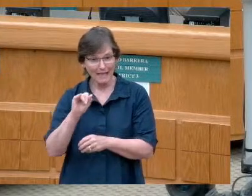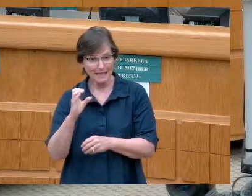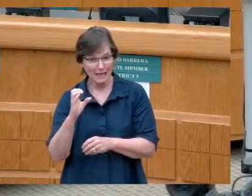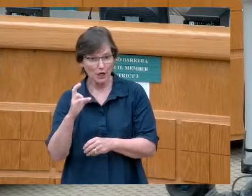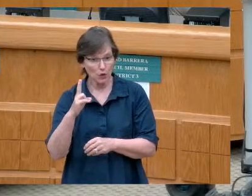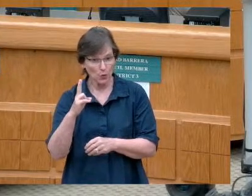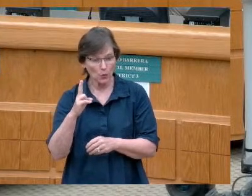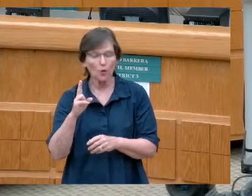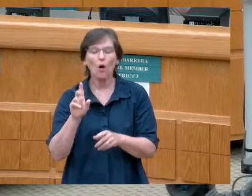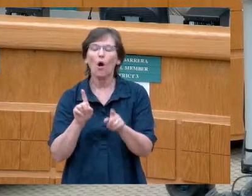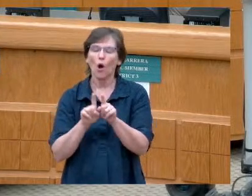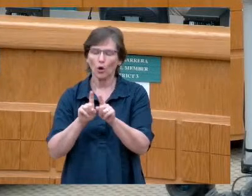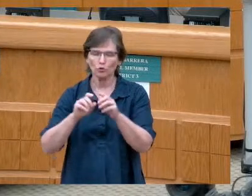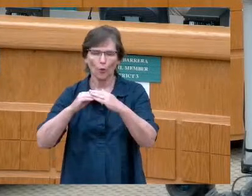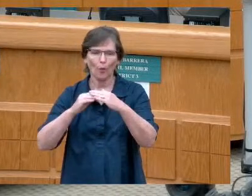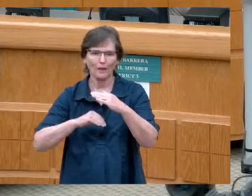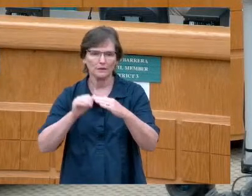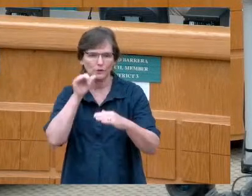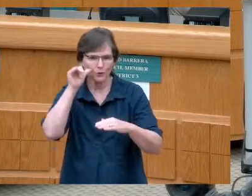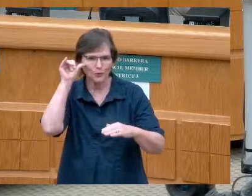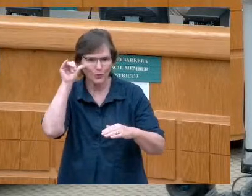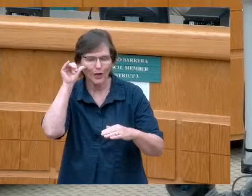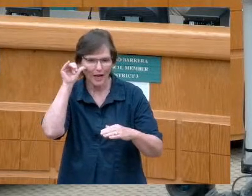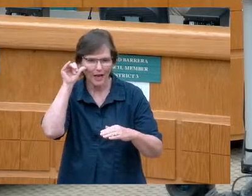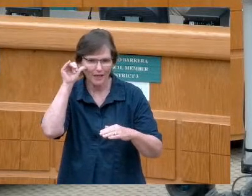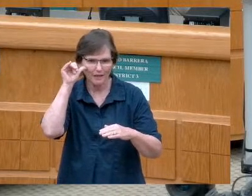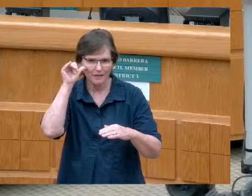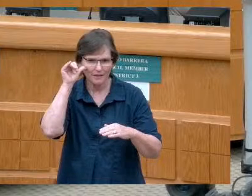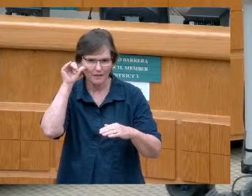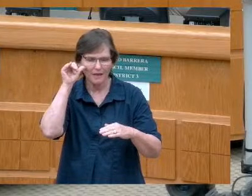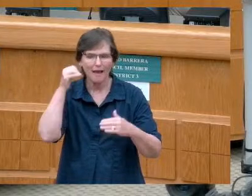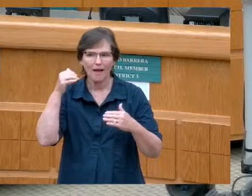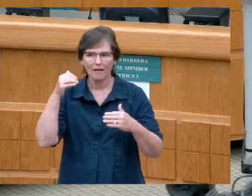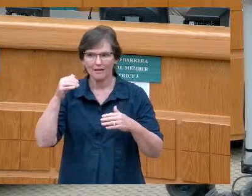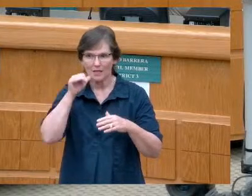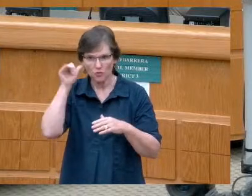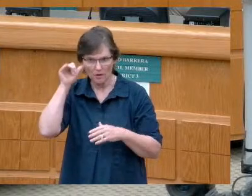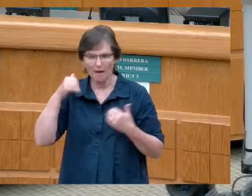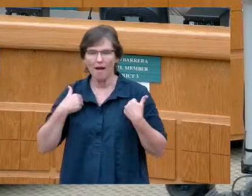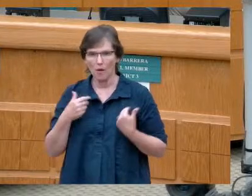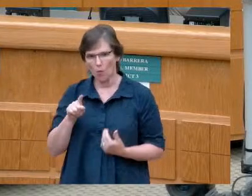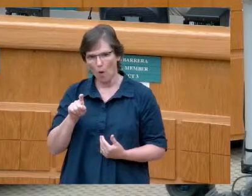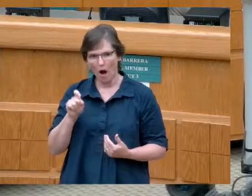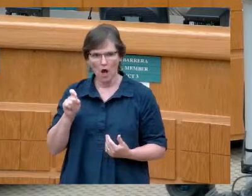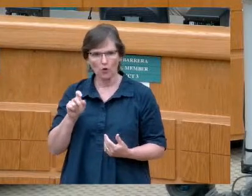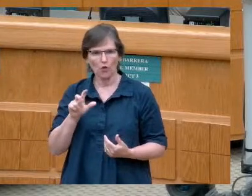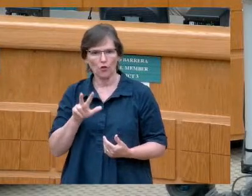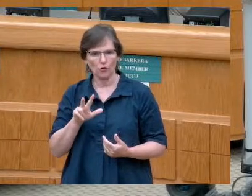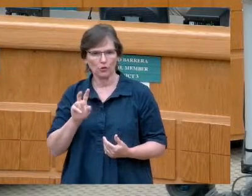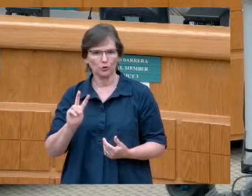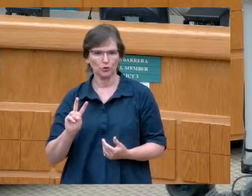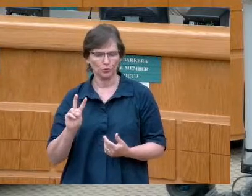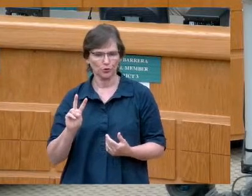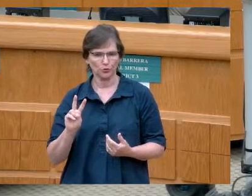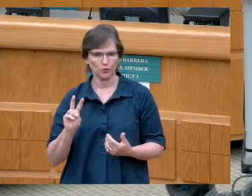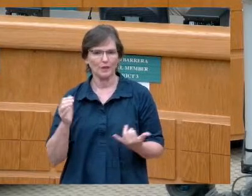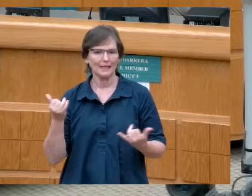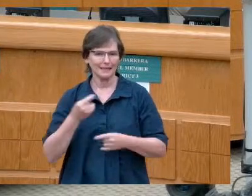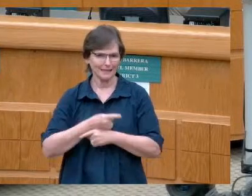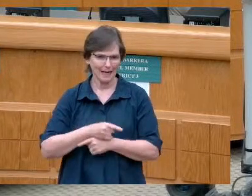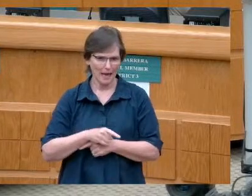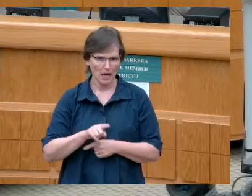than yesterday. So yesterday there was 132 in ICU. Today with the 126, it's 6 fewer